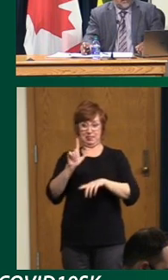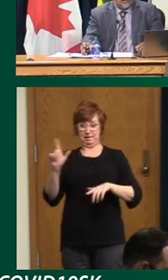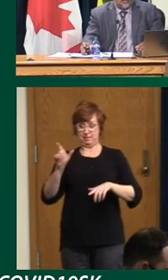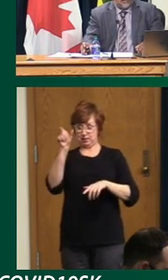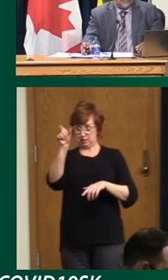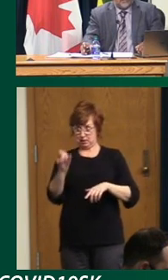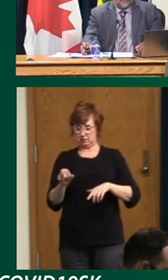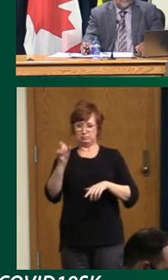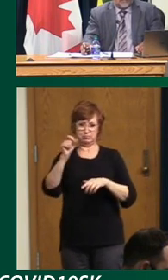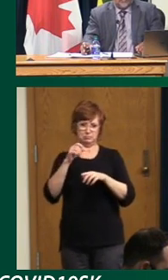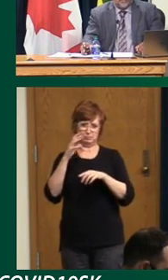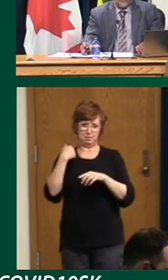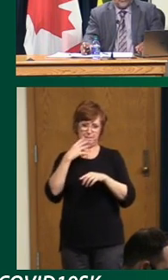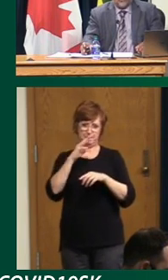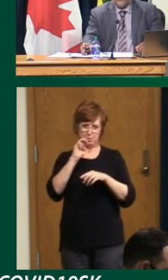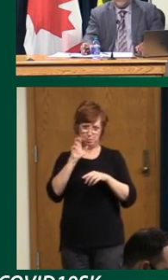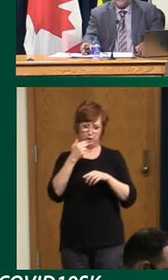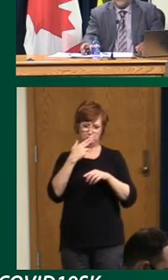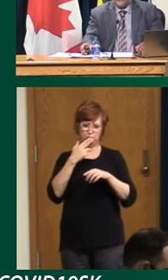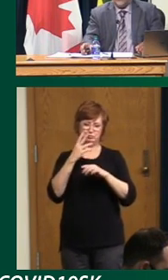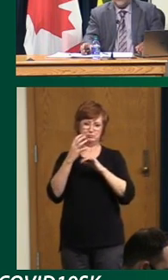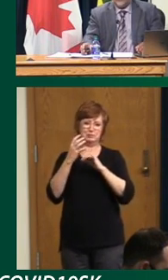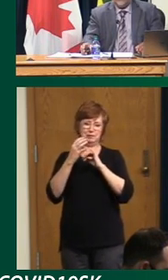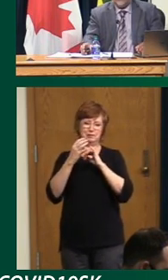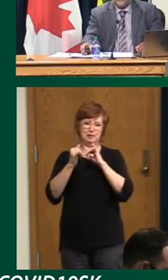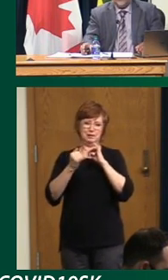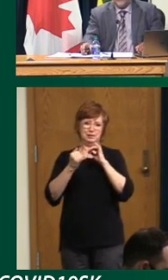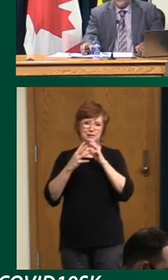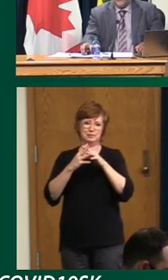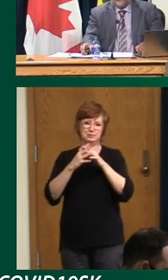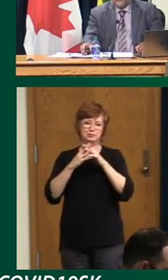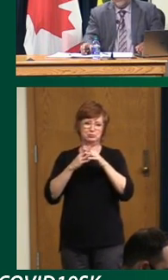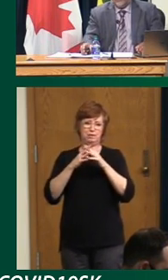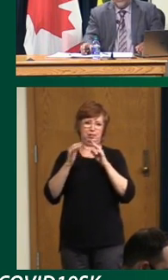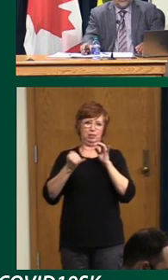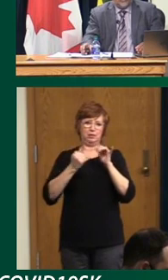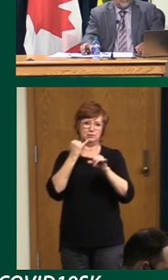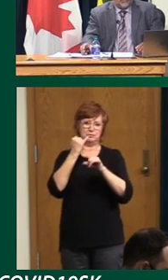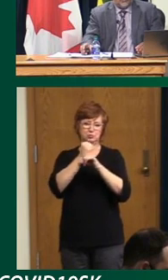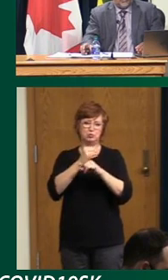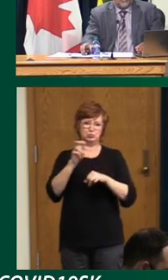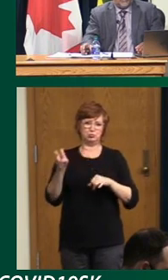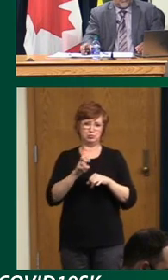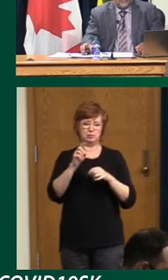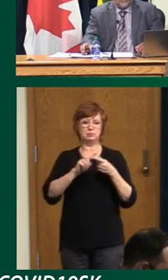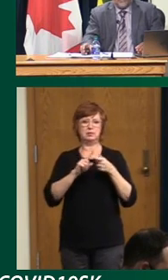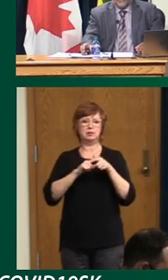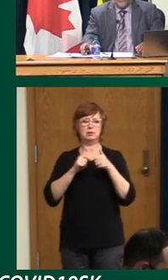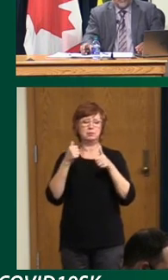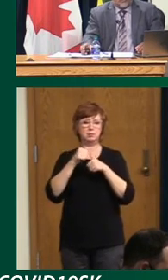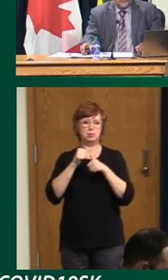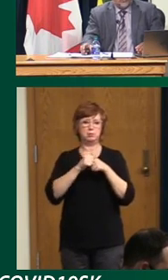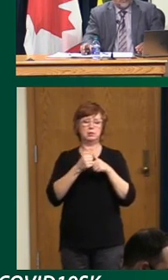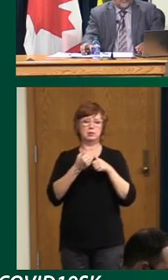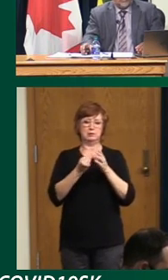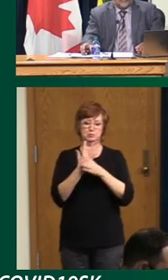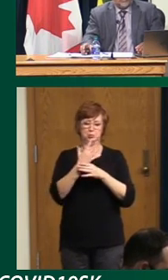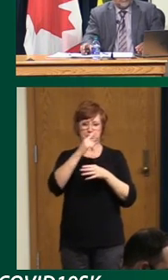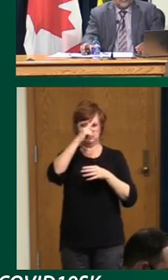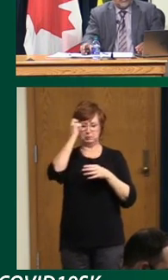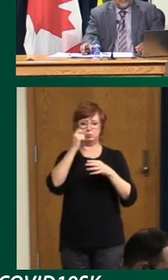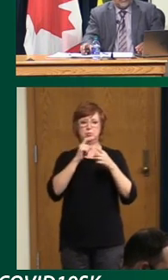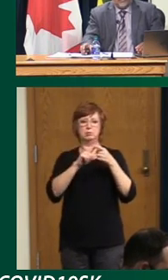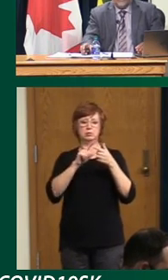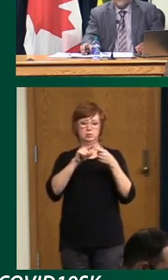mostly international travelers. Then we had small spikes throughout the spring and summer, outbreak in the Northwest, outbreak in the Southwest. But obviously over the